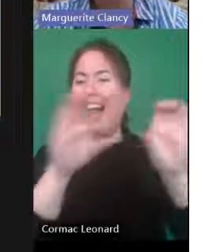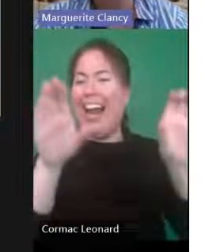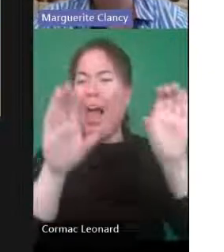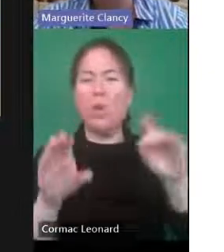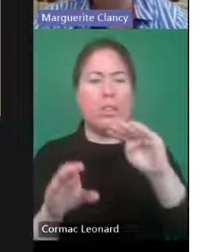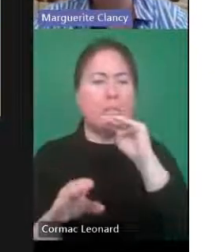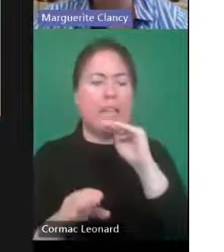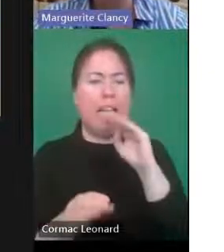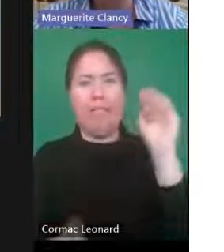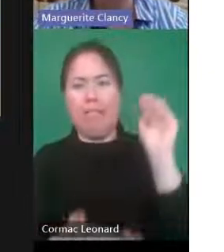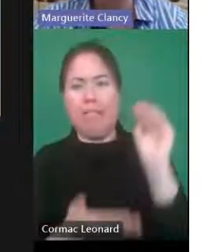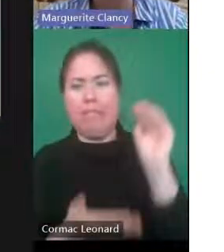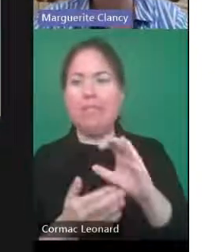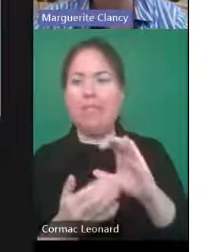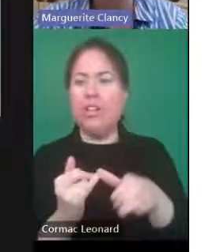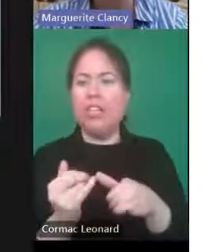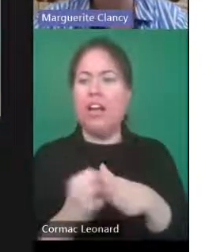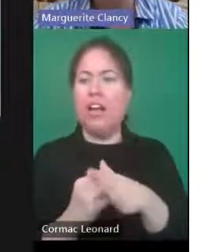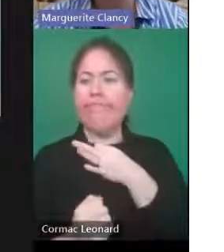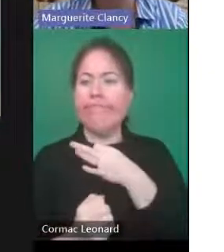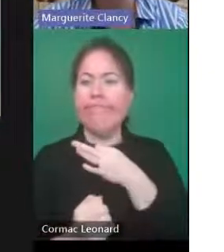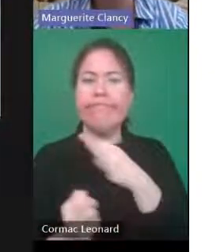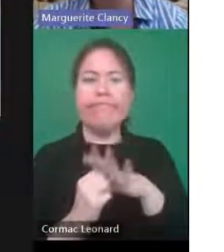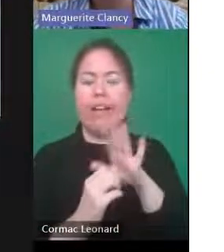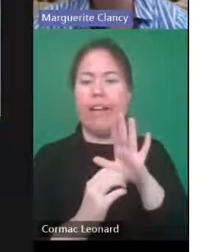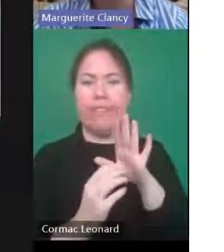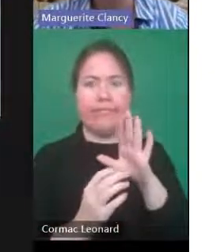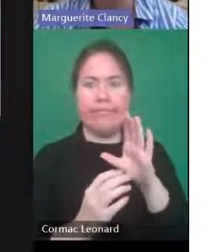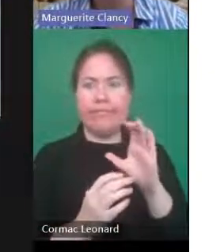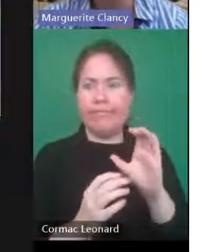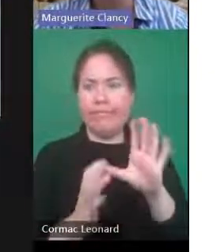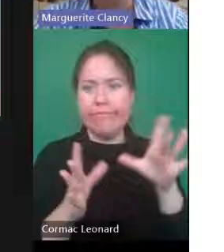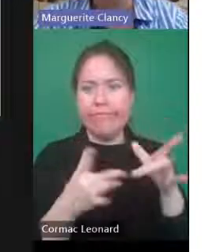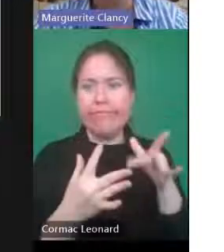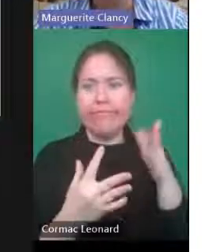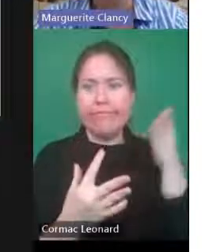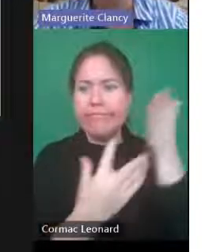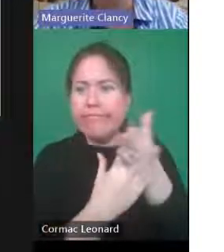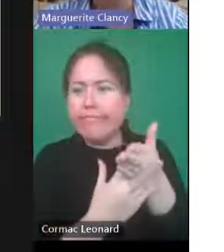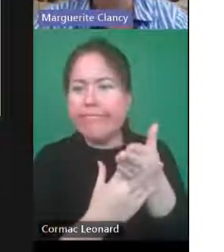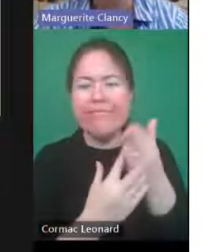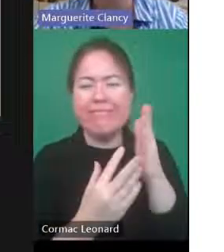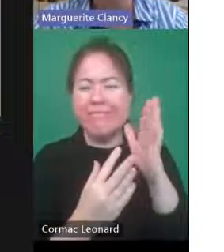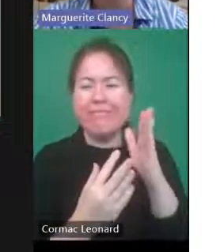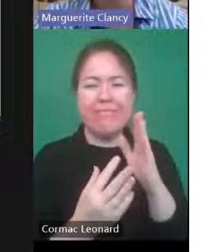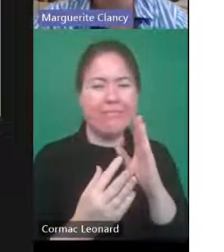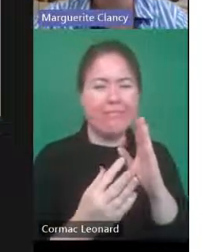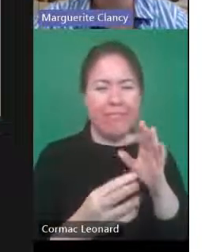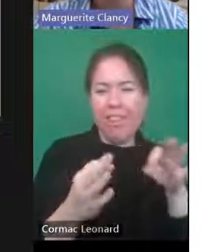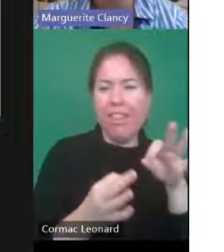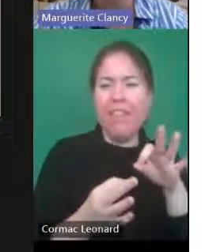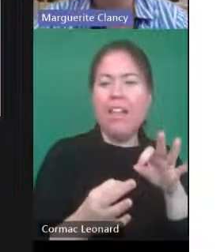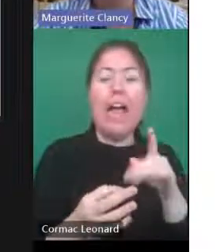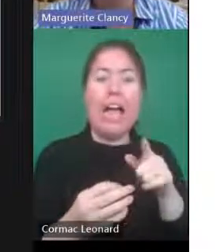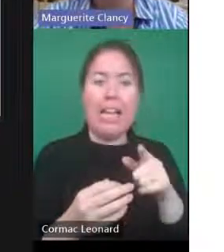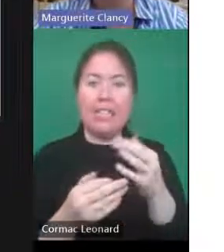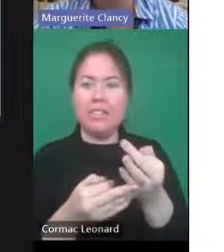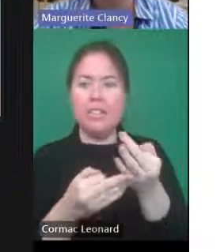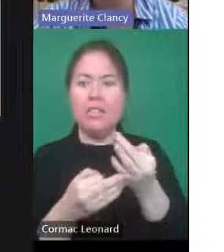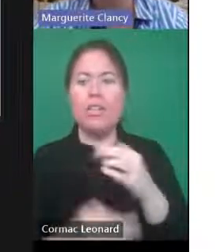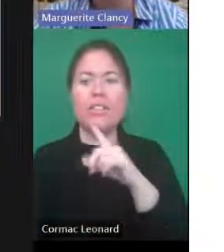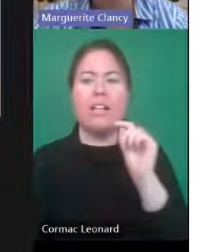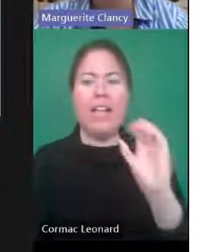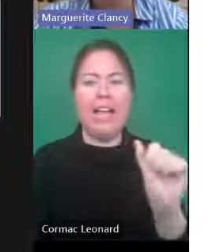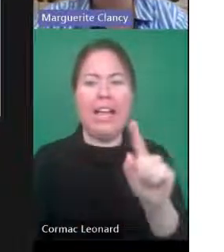cyber attacks. It's based in, it's secure in Azure, and